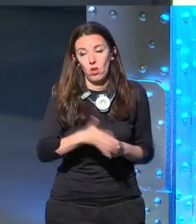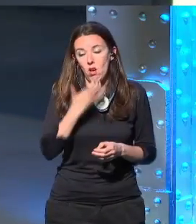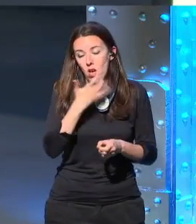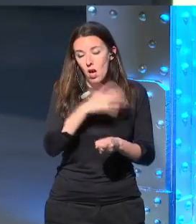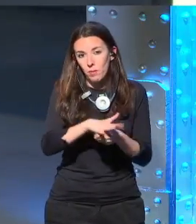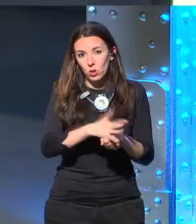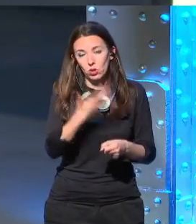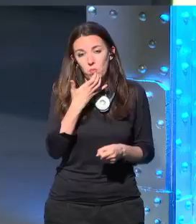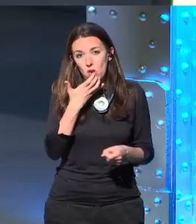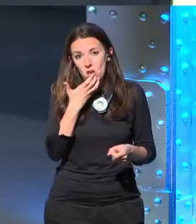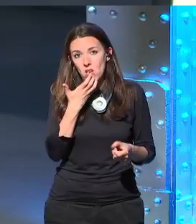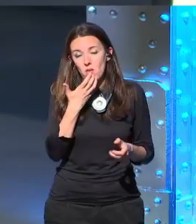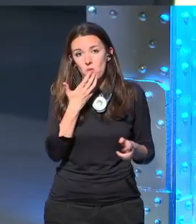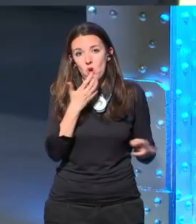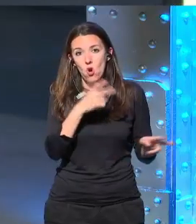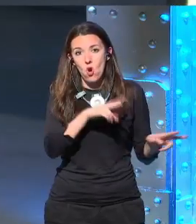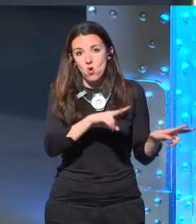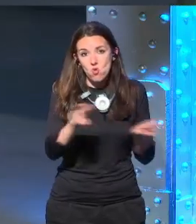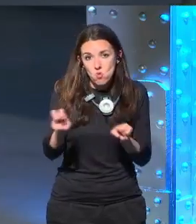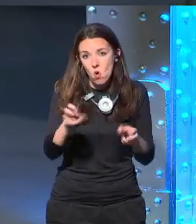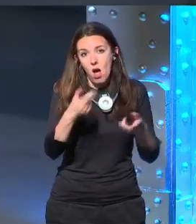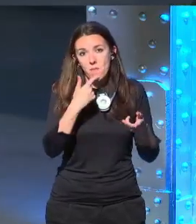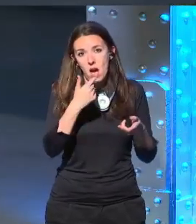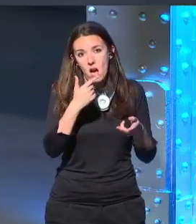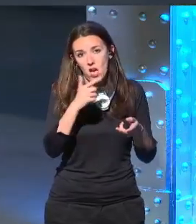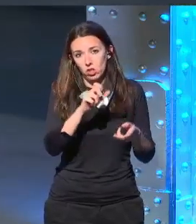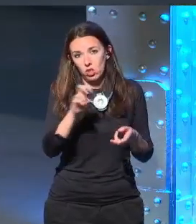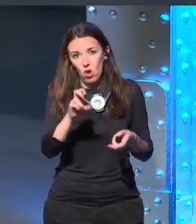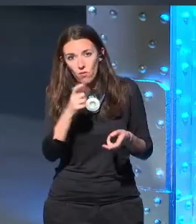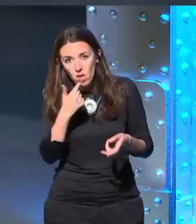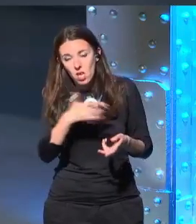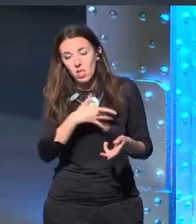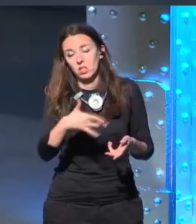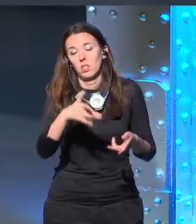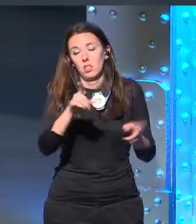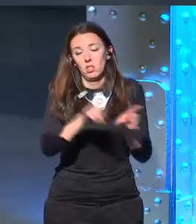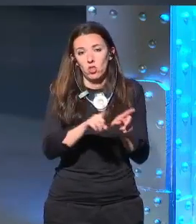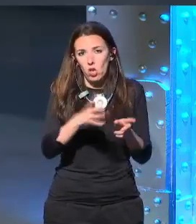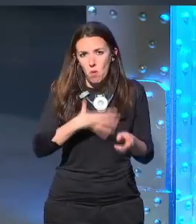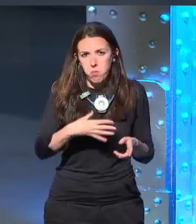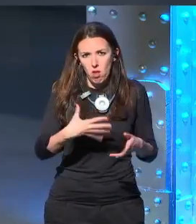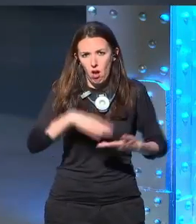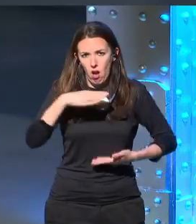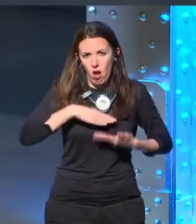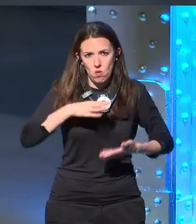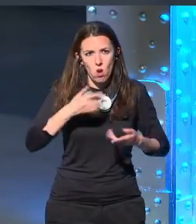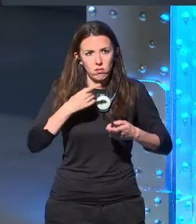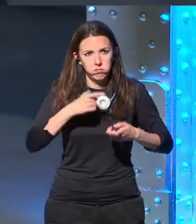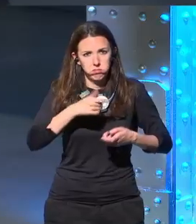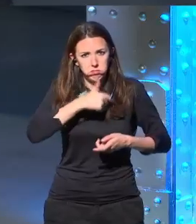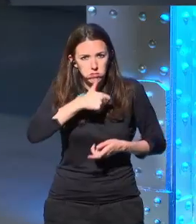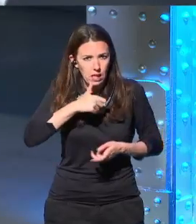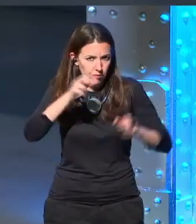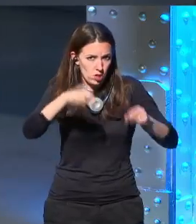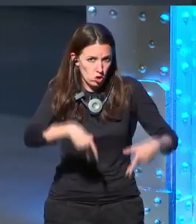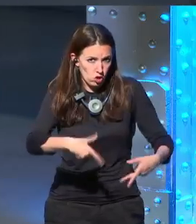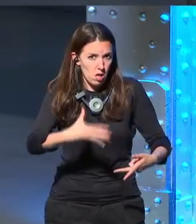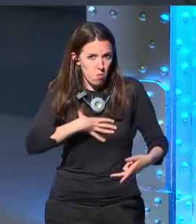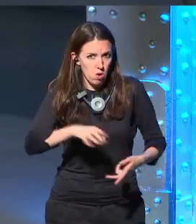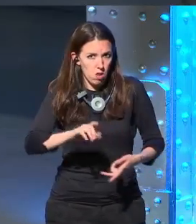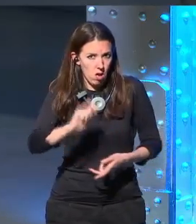to happen. Areas where new Lovelace can develop their full potential without having to make any